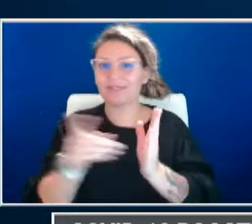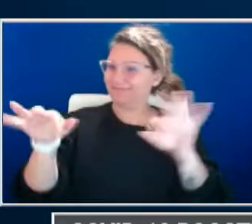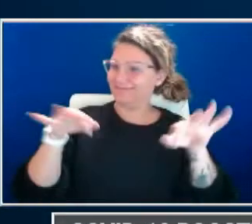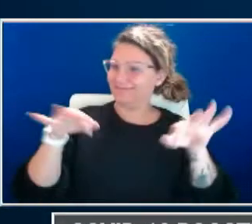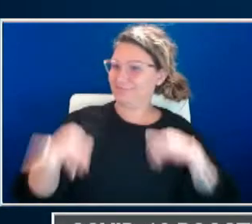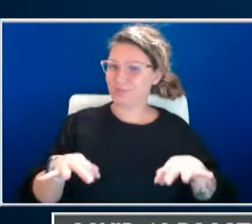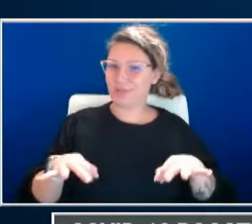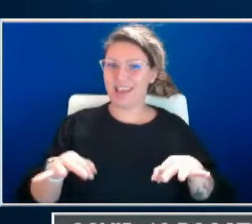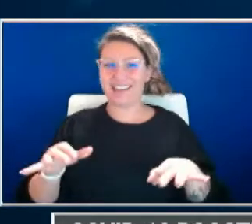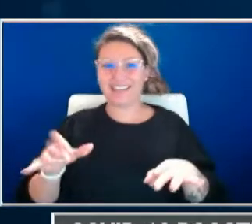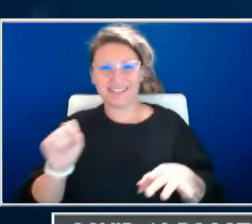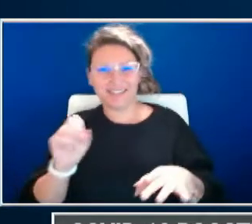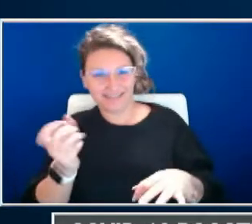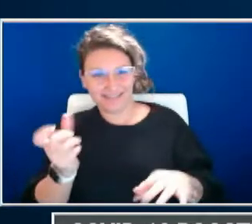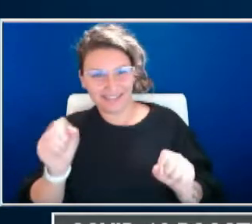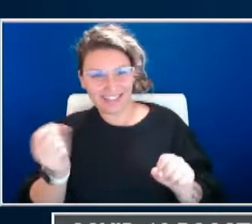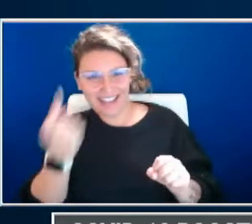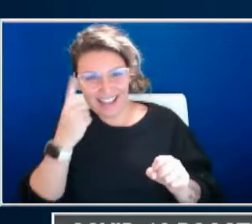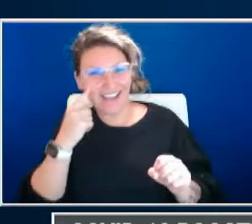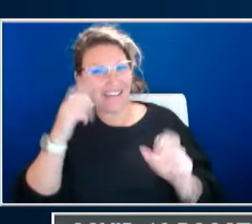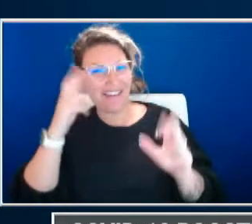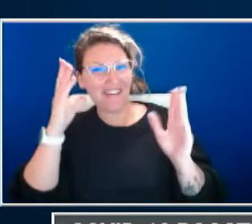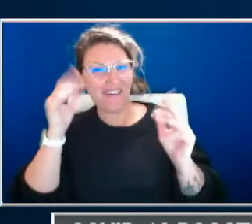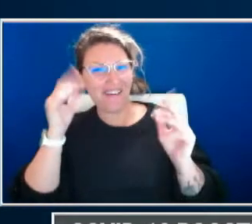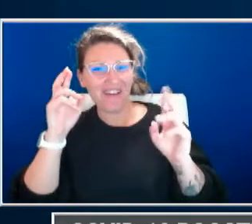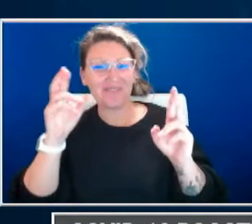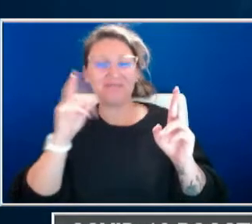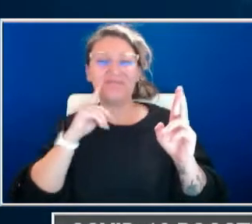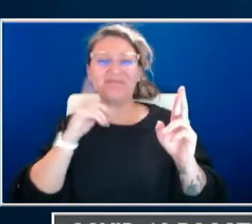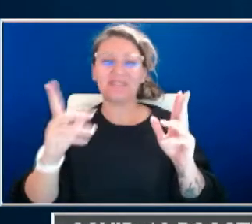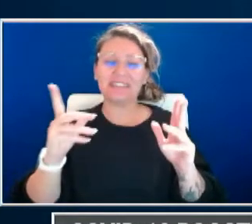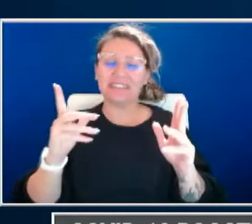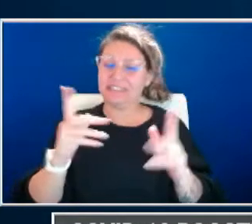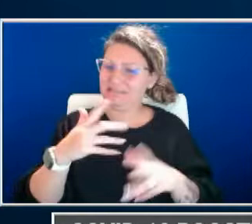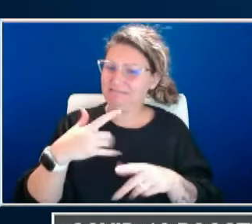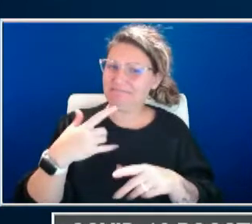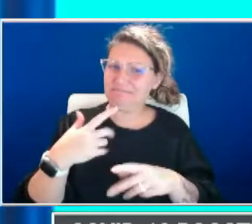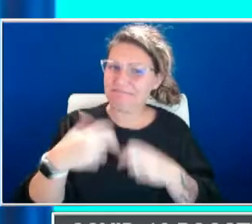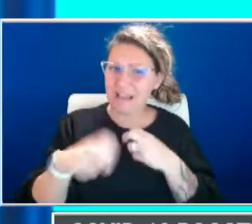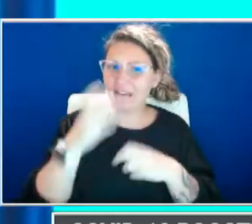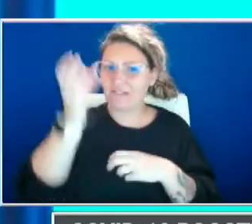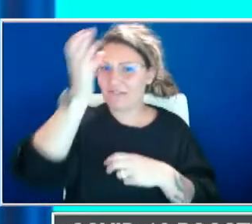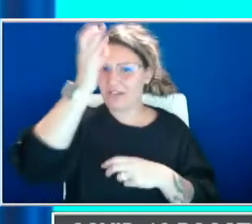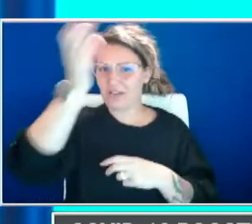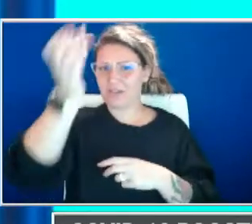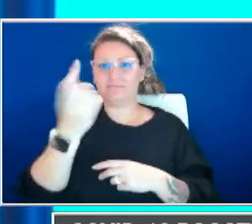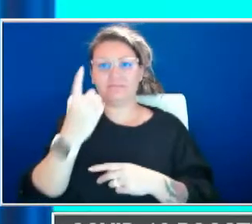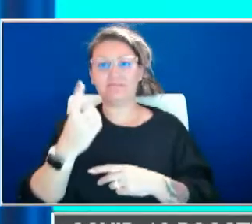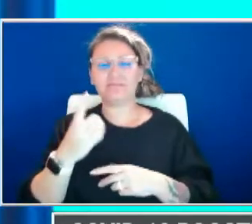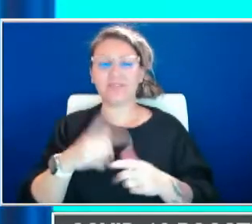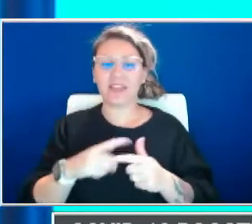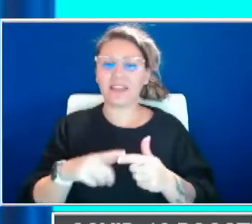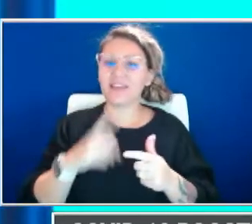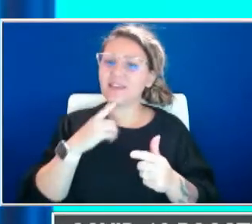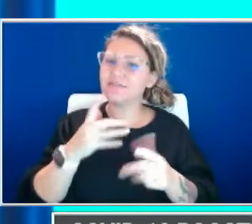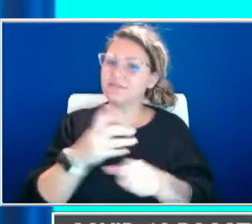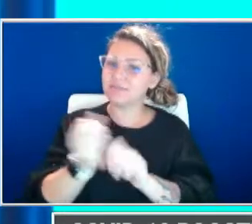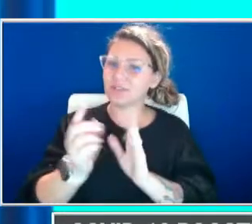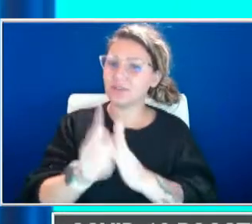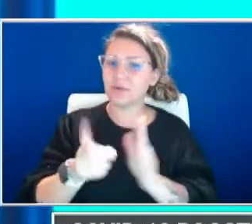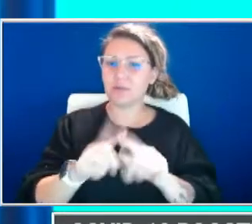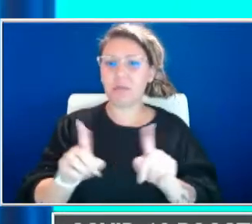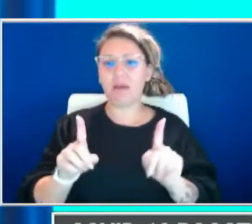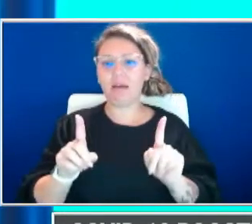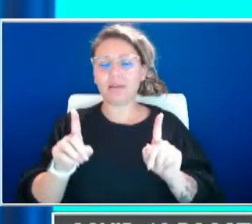can understand. Thank you very much. So. Yeah, yes, I know these are very difficult concepts to understand, and it does take a while to. But this is the